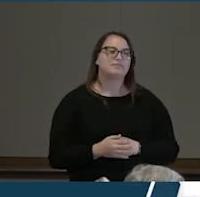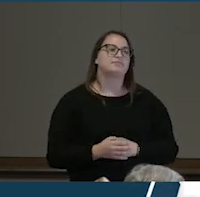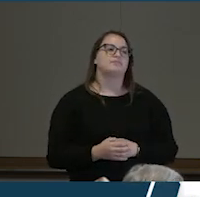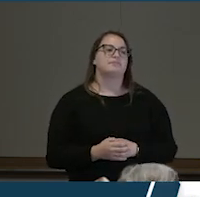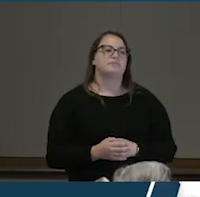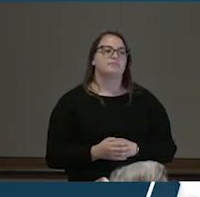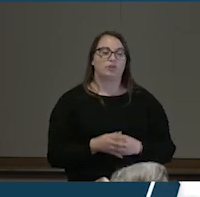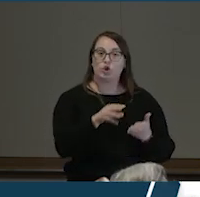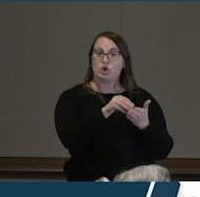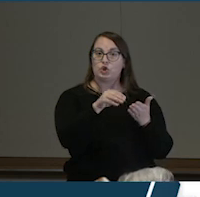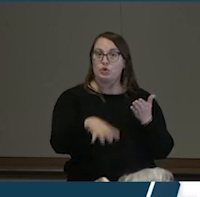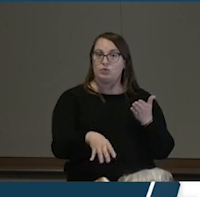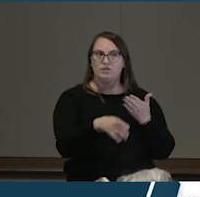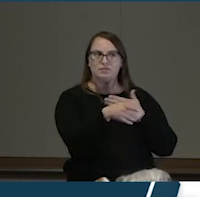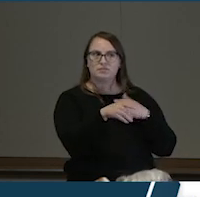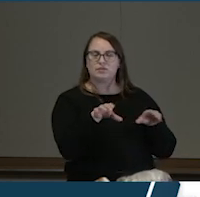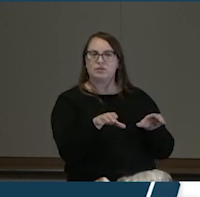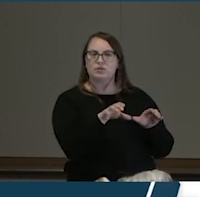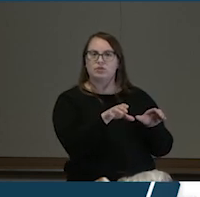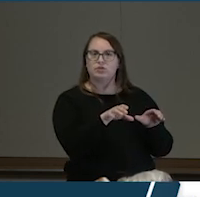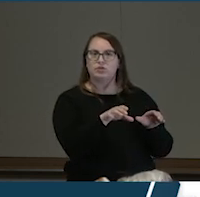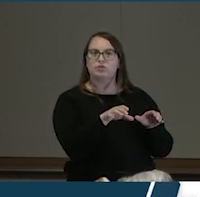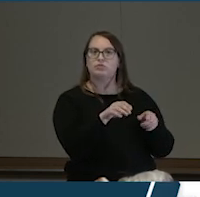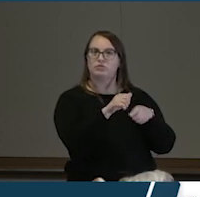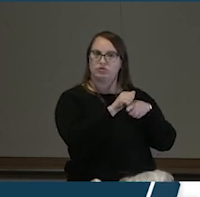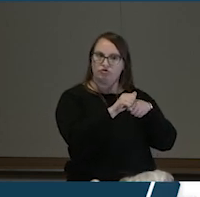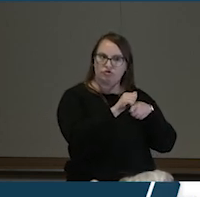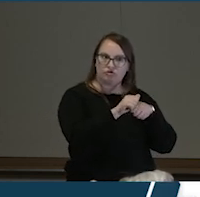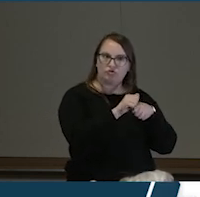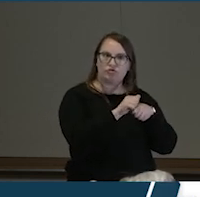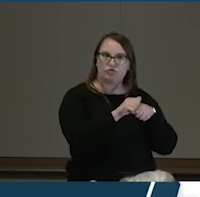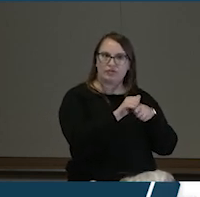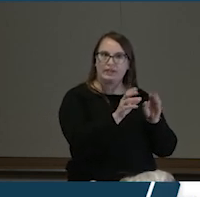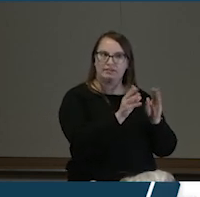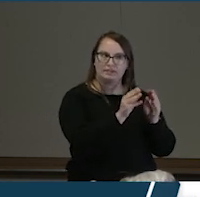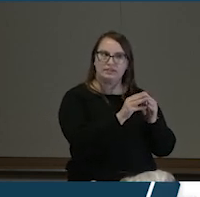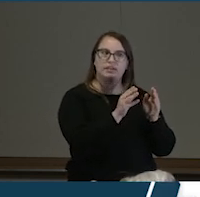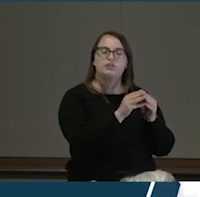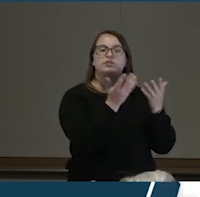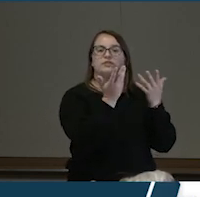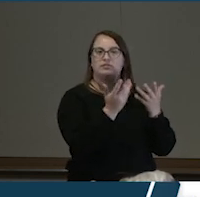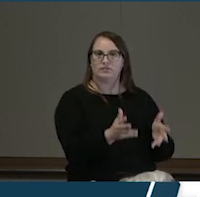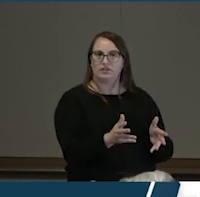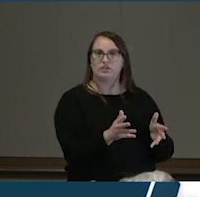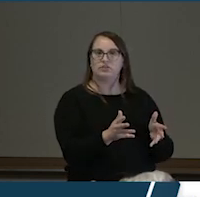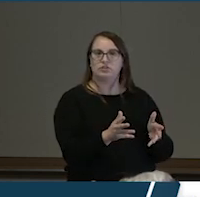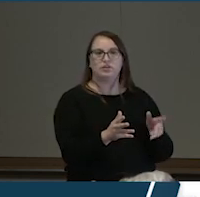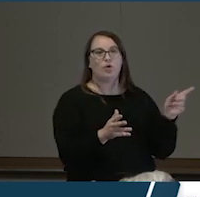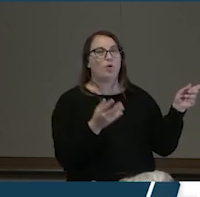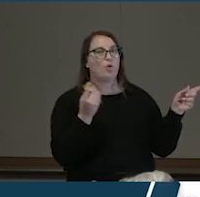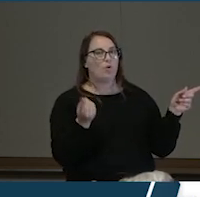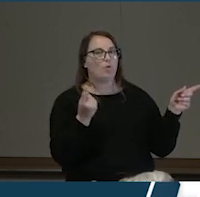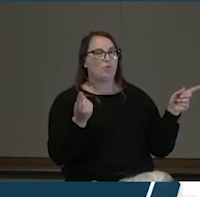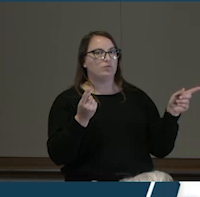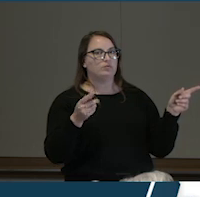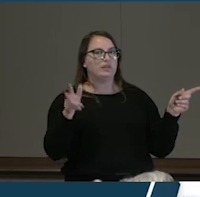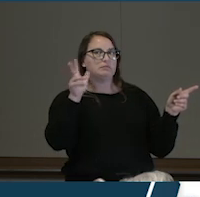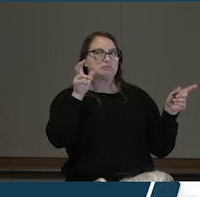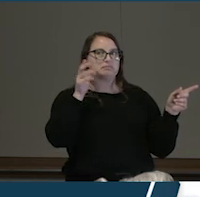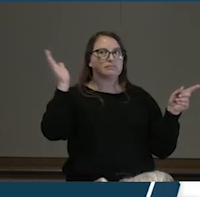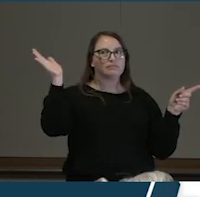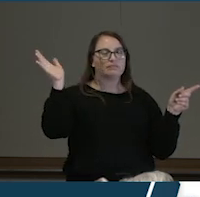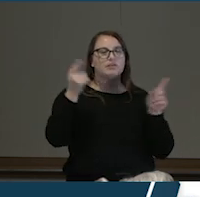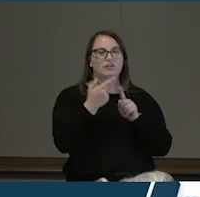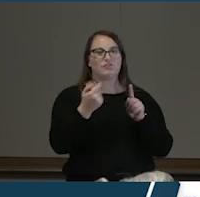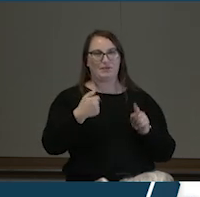what do? They complete a series of training sessions by expert speakers. You only hear from me on the first day, and that's really just to get to know her.